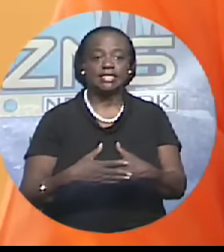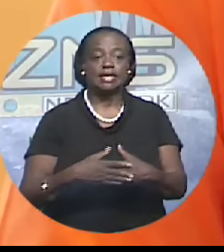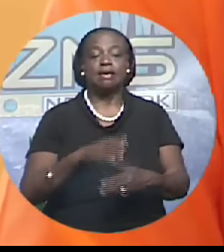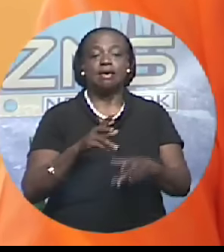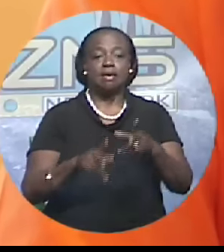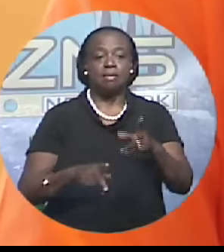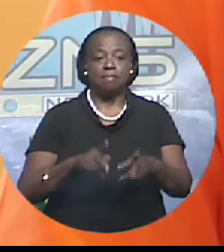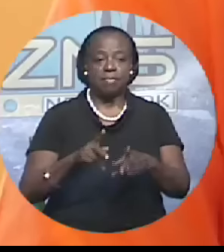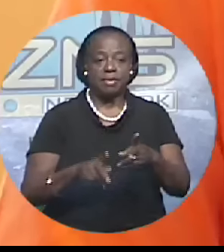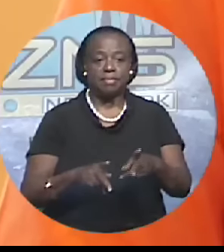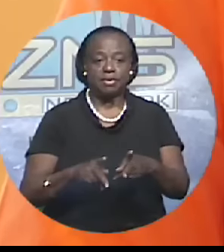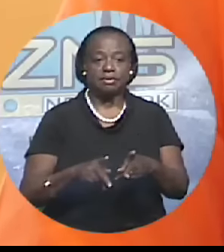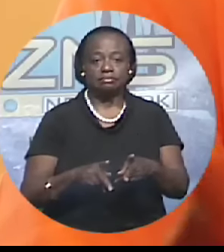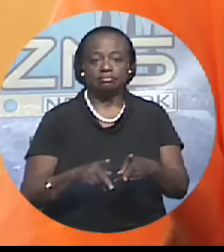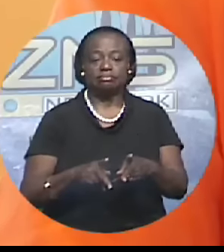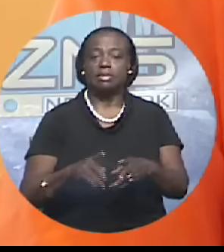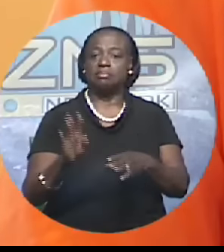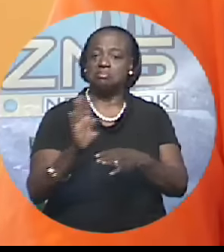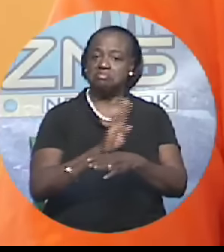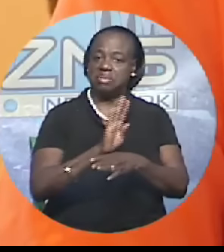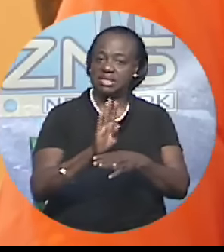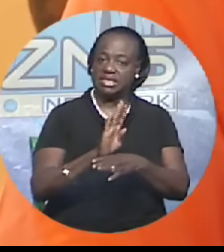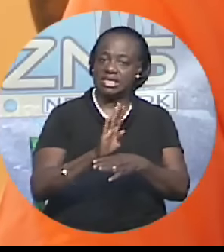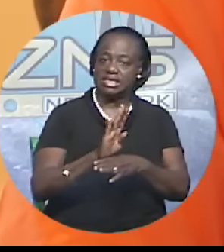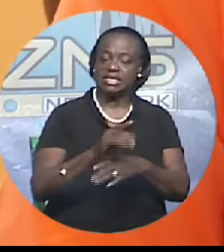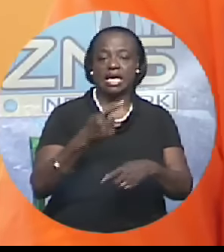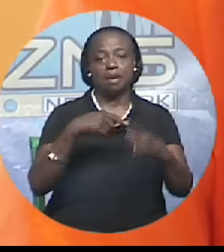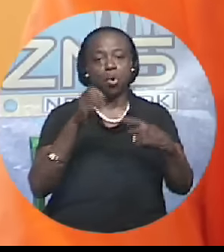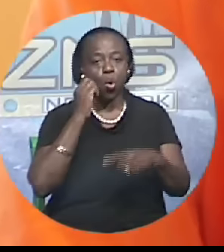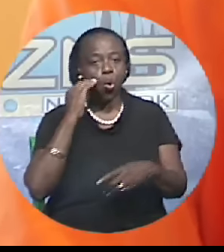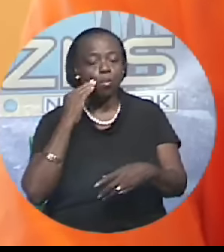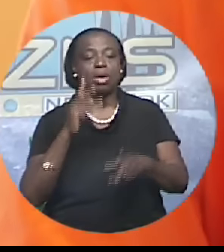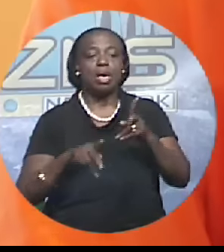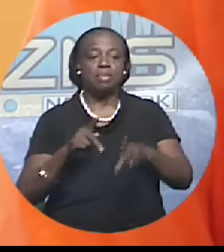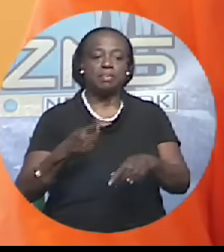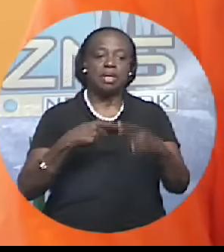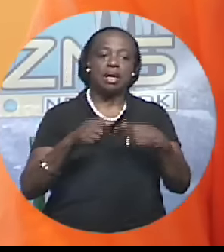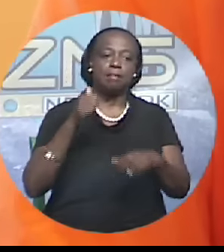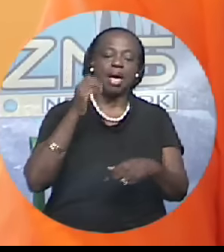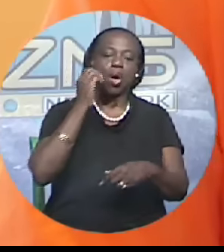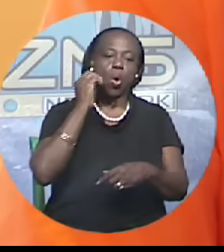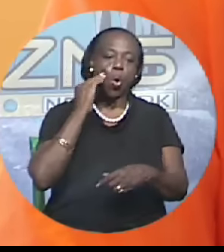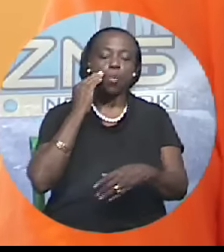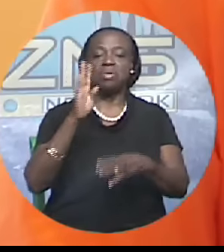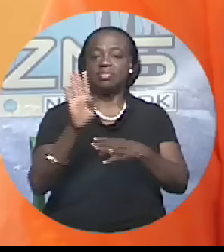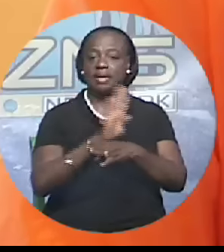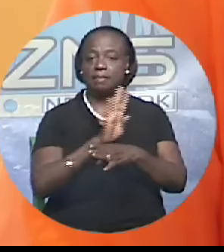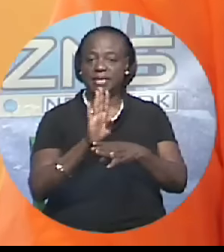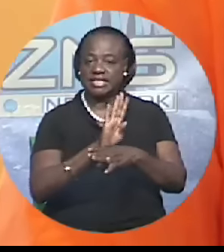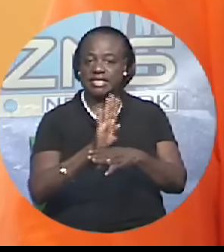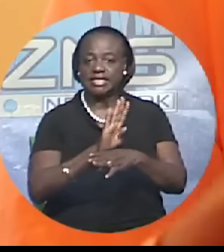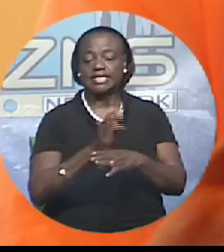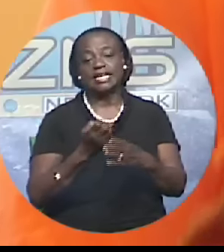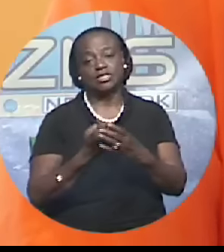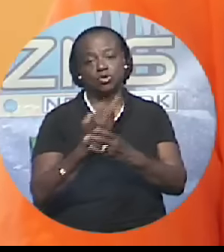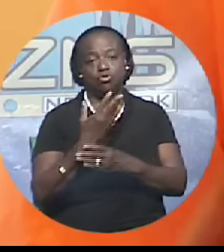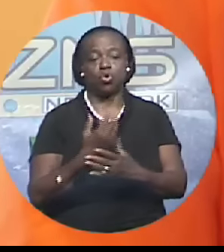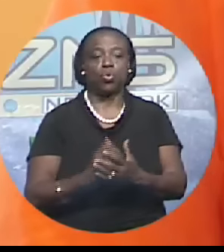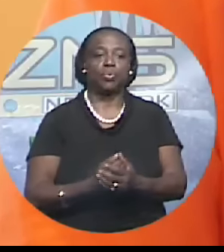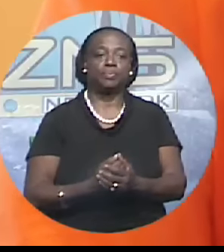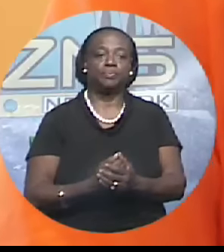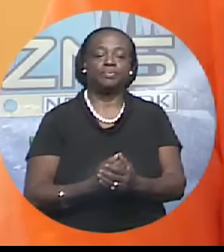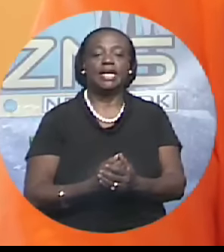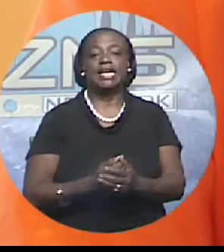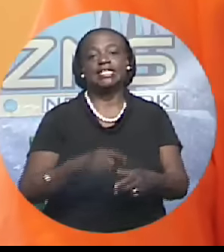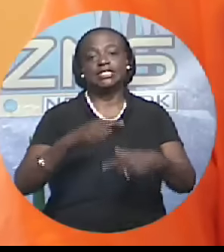home, mm-hmm. A lot of visitors come back, residents who've been off for a while, and every year we've seen, even at Roeville, it's growing